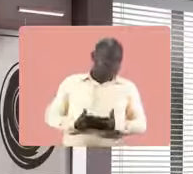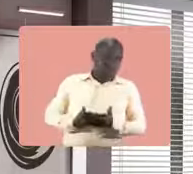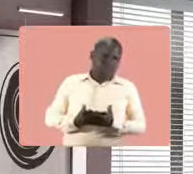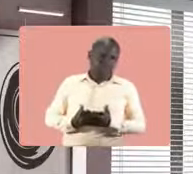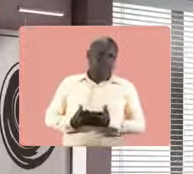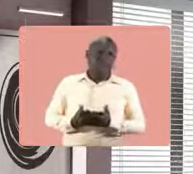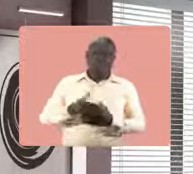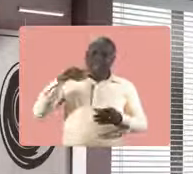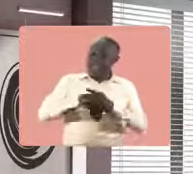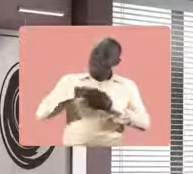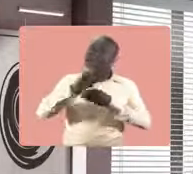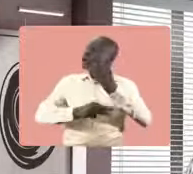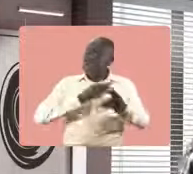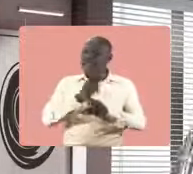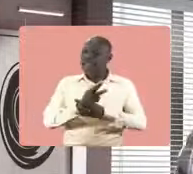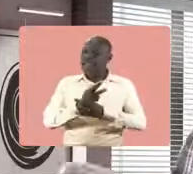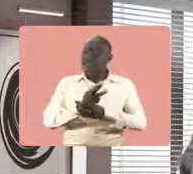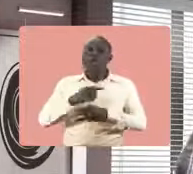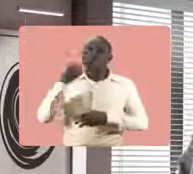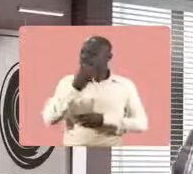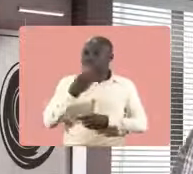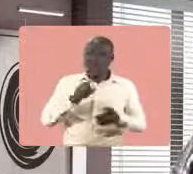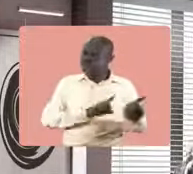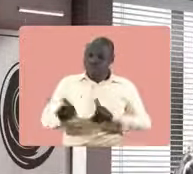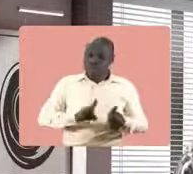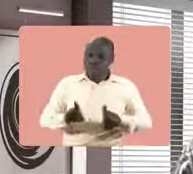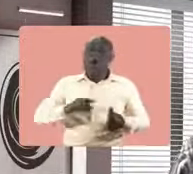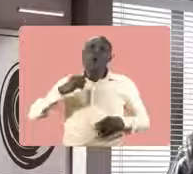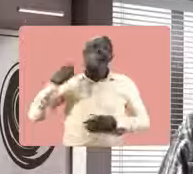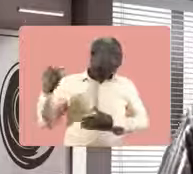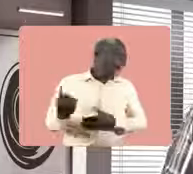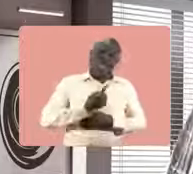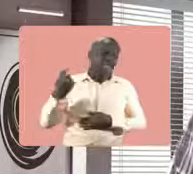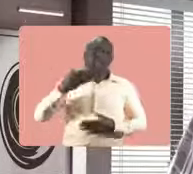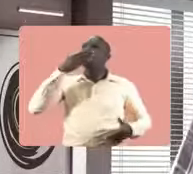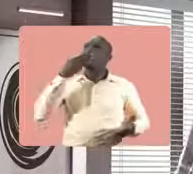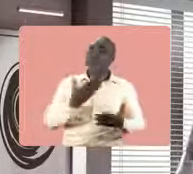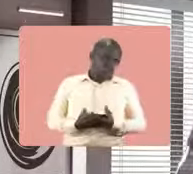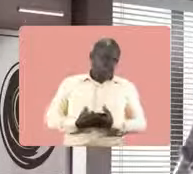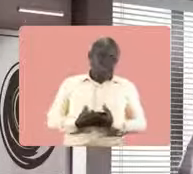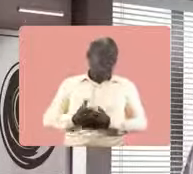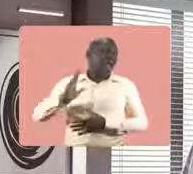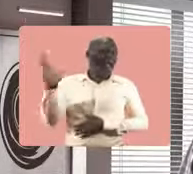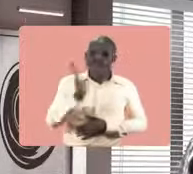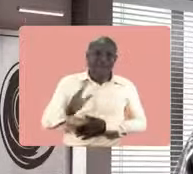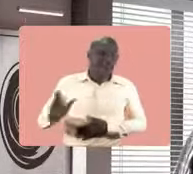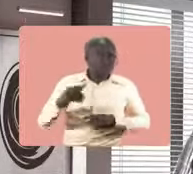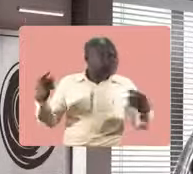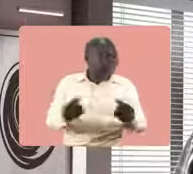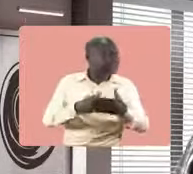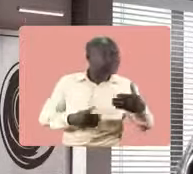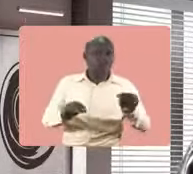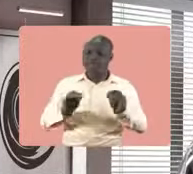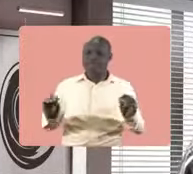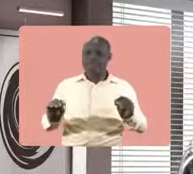Tieni yo na kan firi wo Bible ni mu. Otene ni ni bia ni wiase. A won de papa nko a na oyɛ. Ya wono